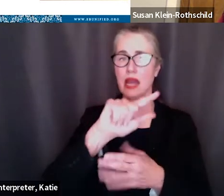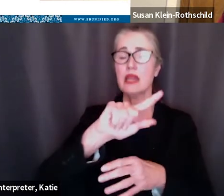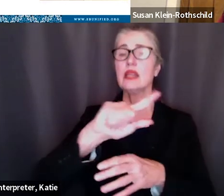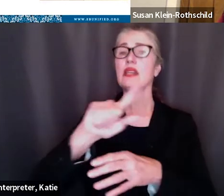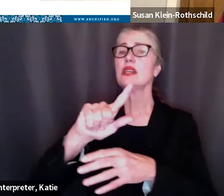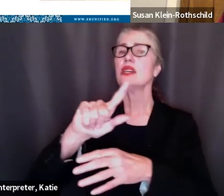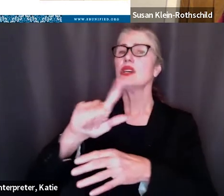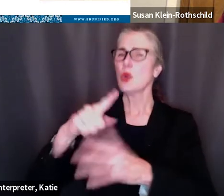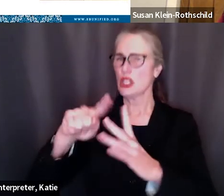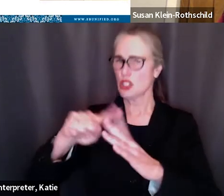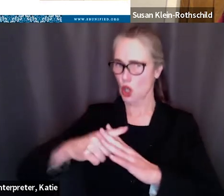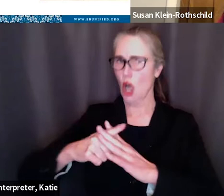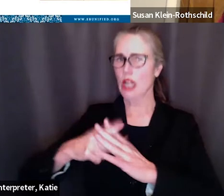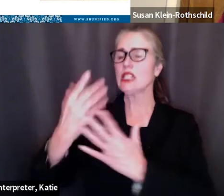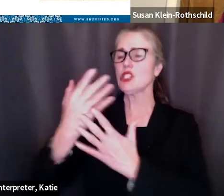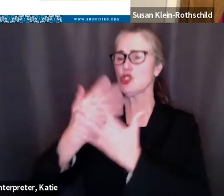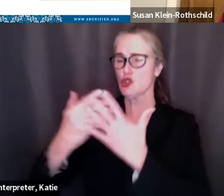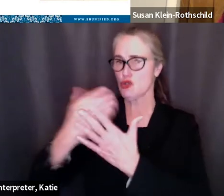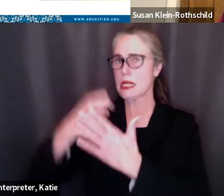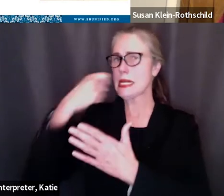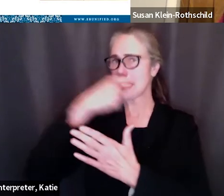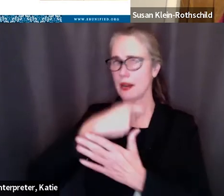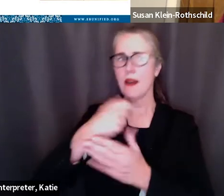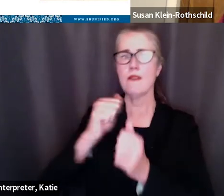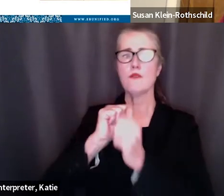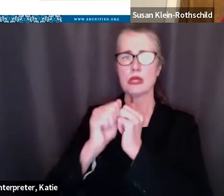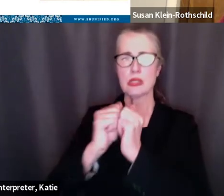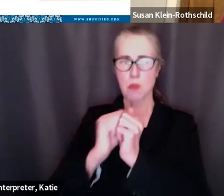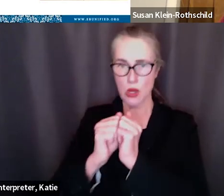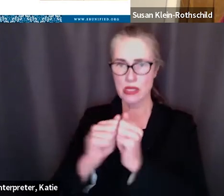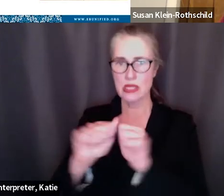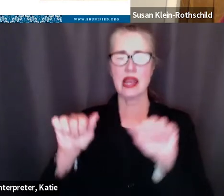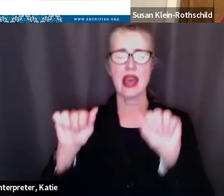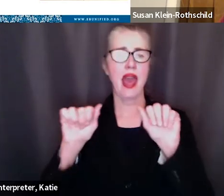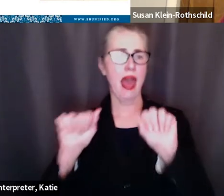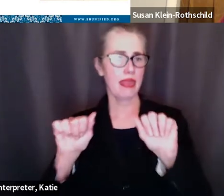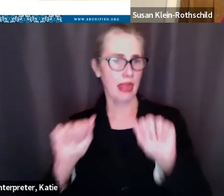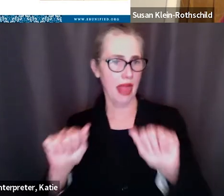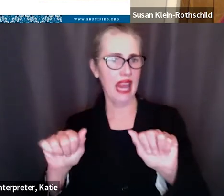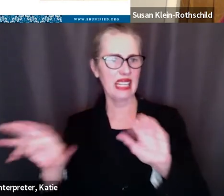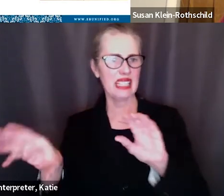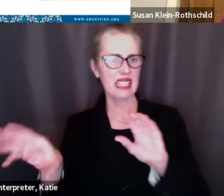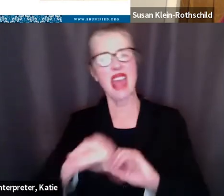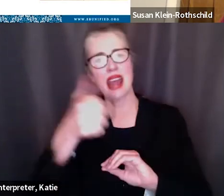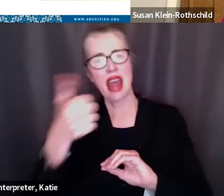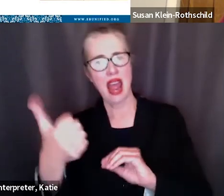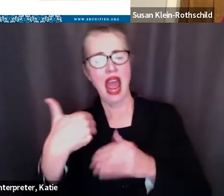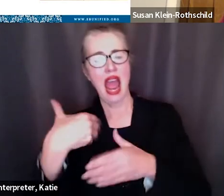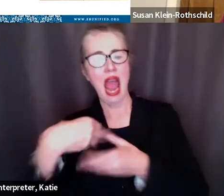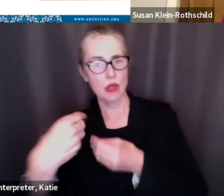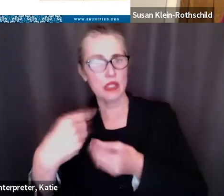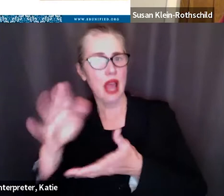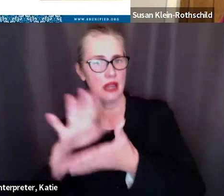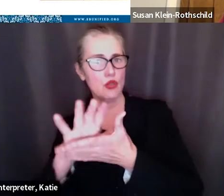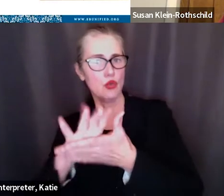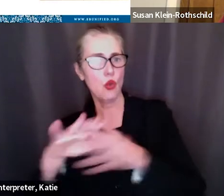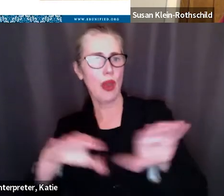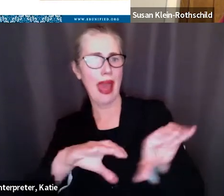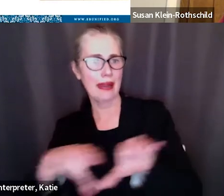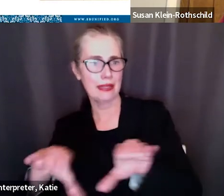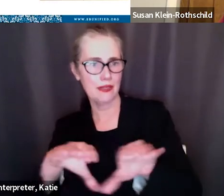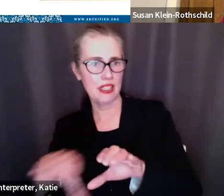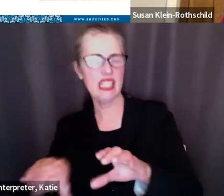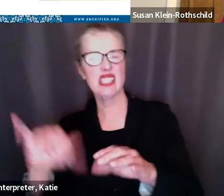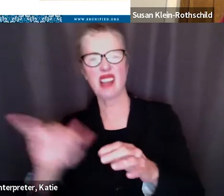athletics and extracurricular activities so that has been resumed along with testing of those and as